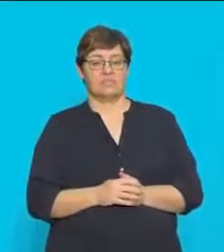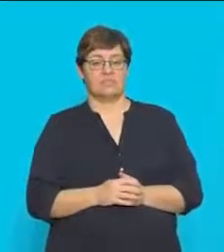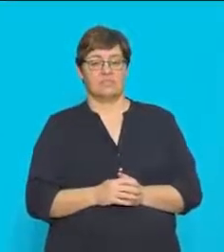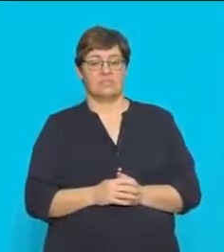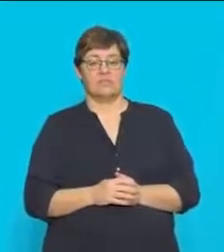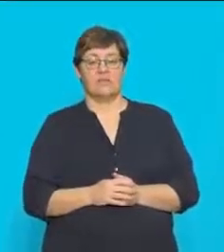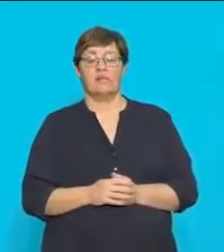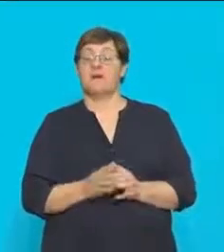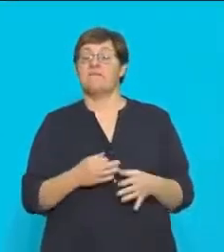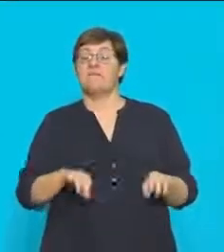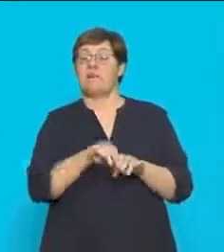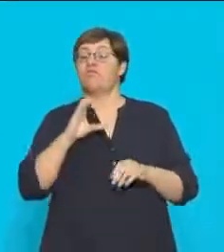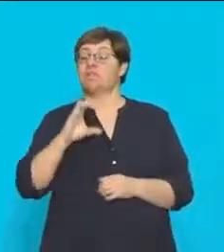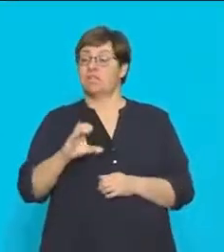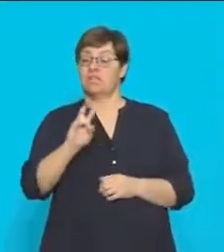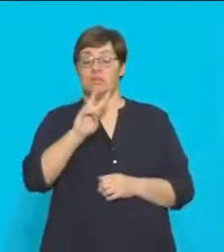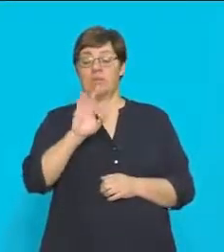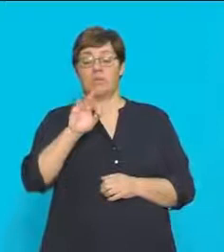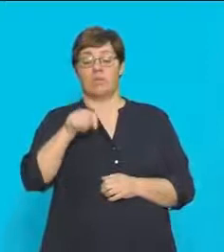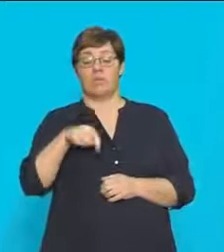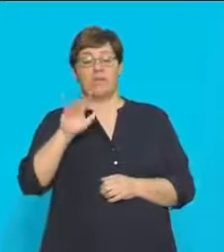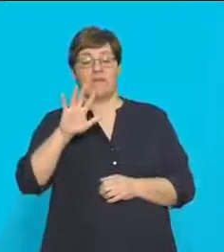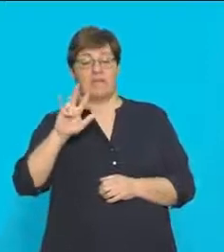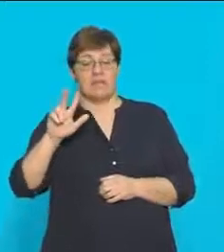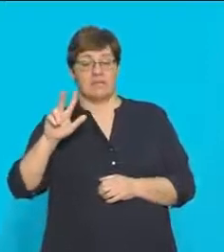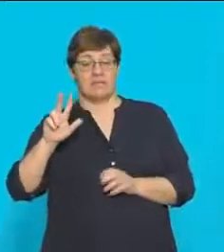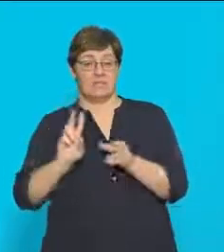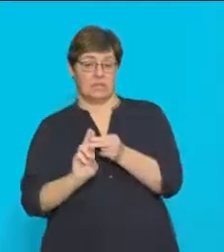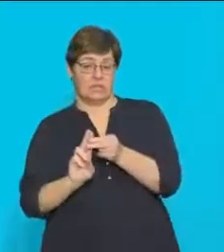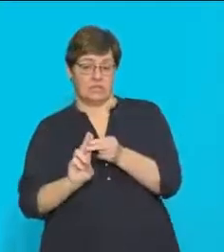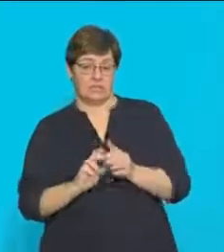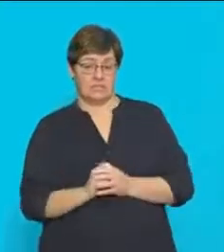And so, our value for C is 23,58.